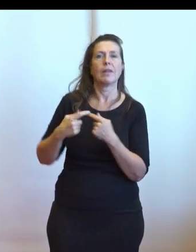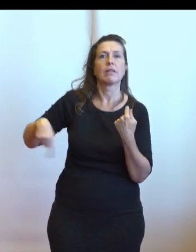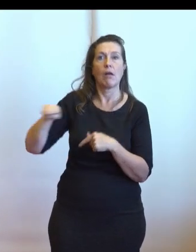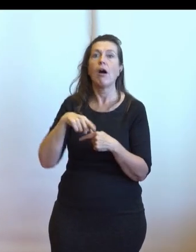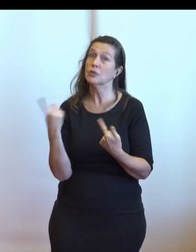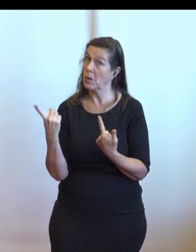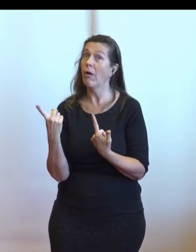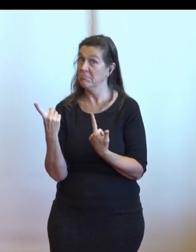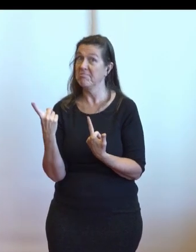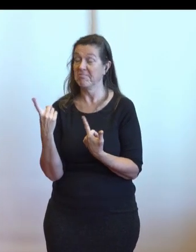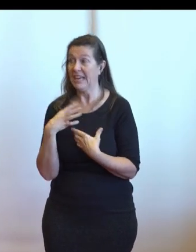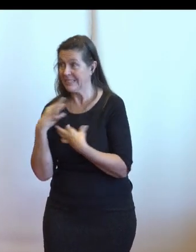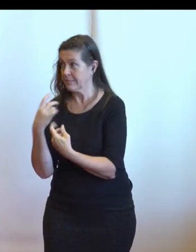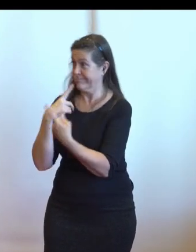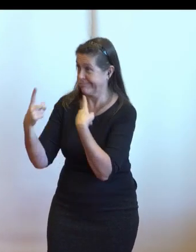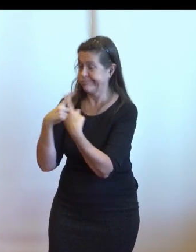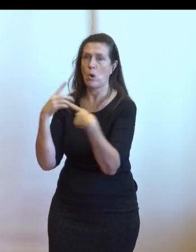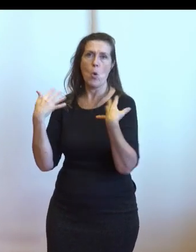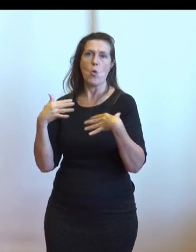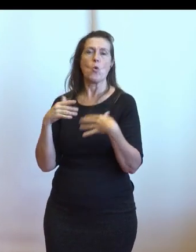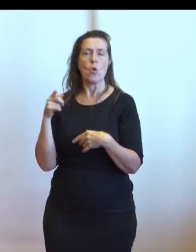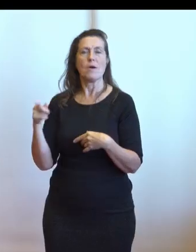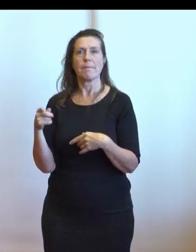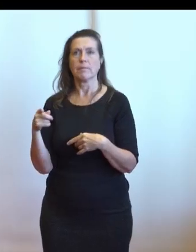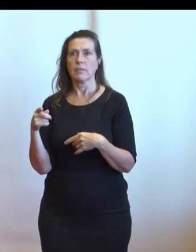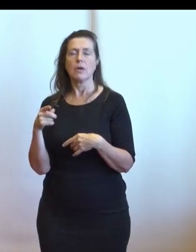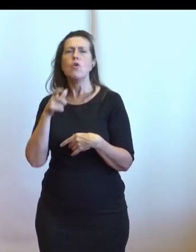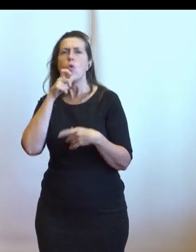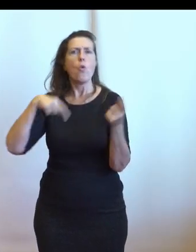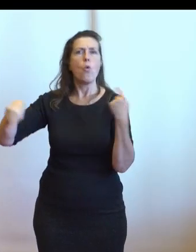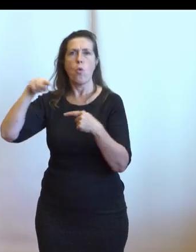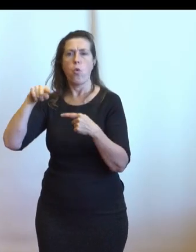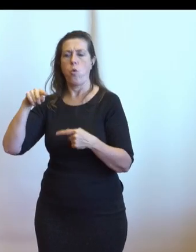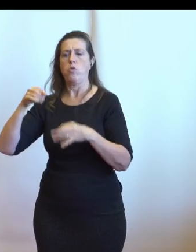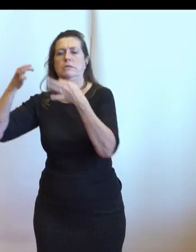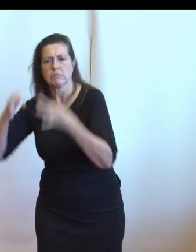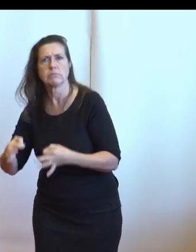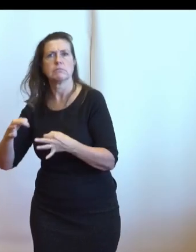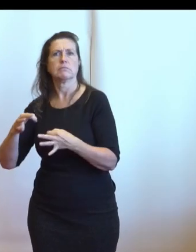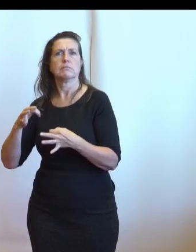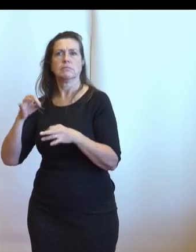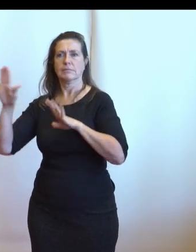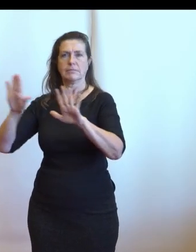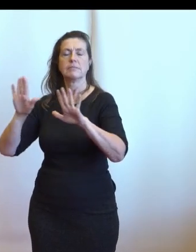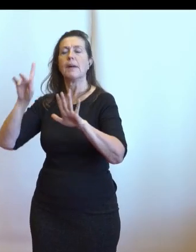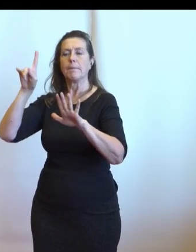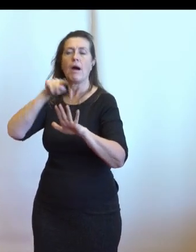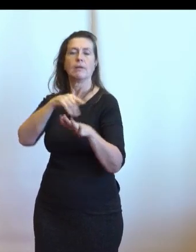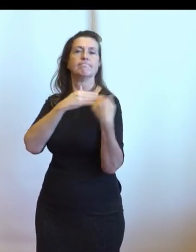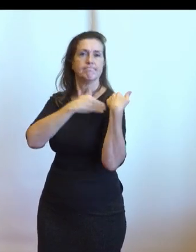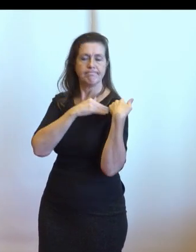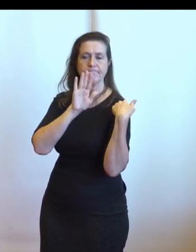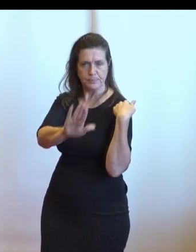say, experience to see who was owning what. But at the end, they work together. They have specific roles,